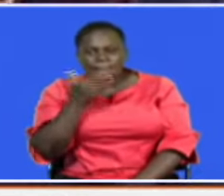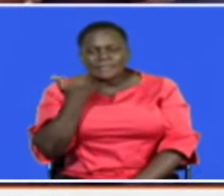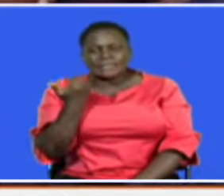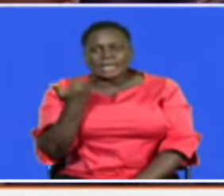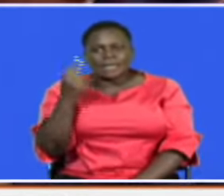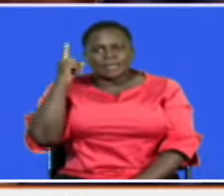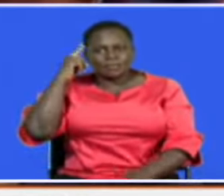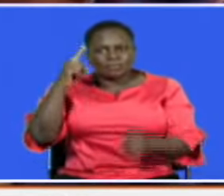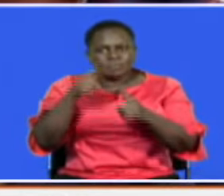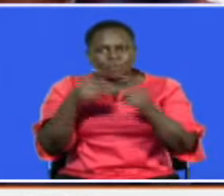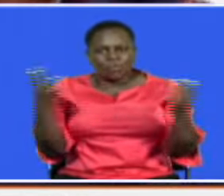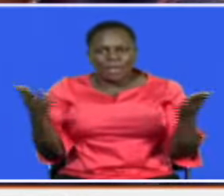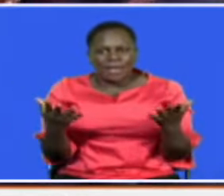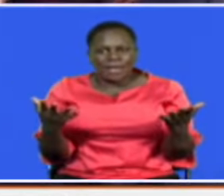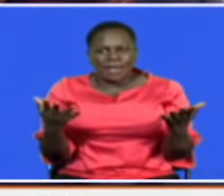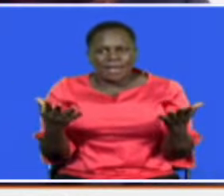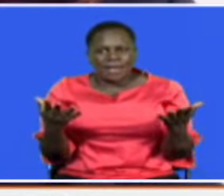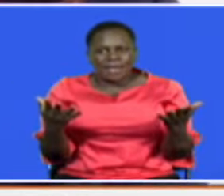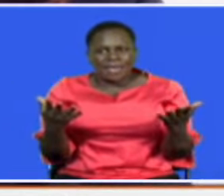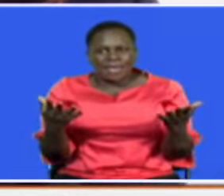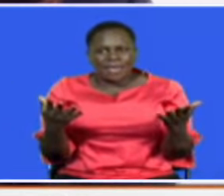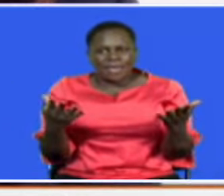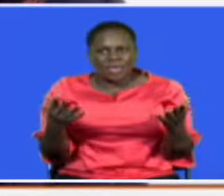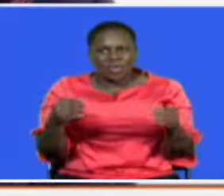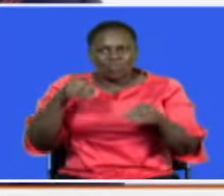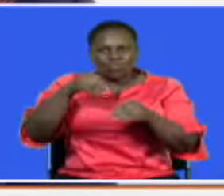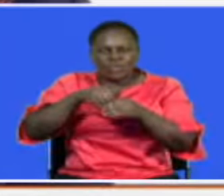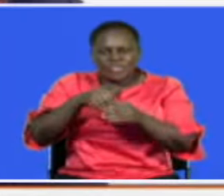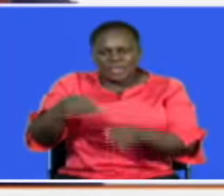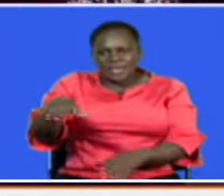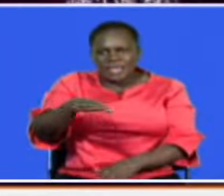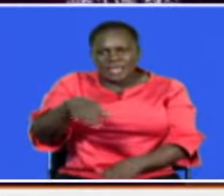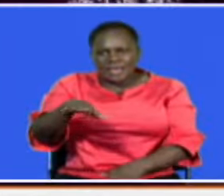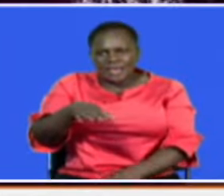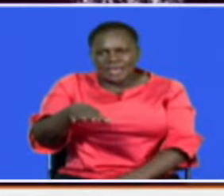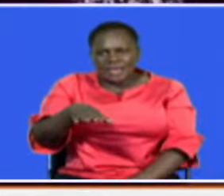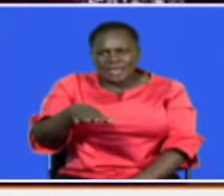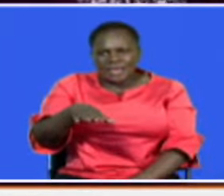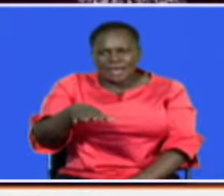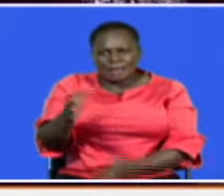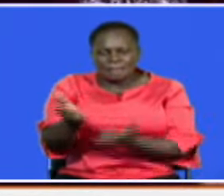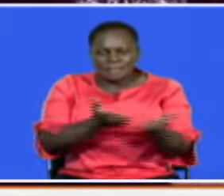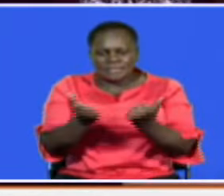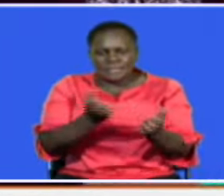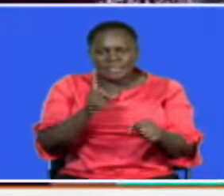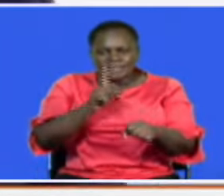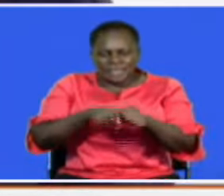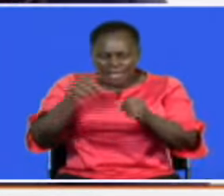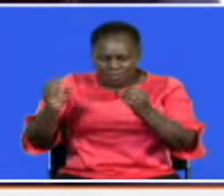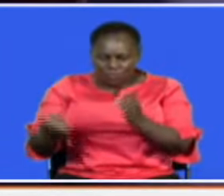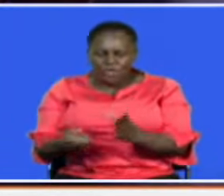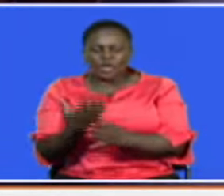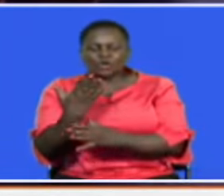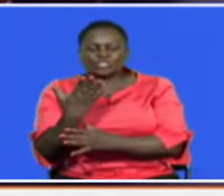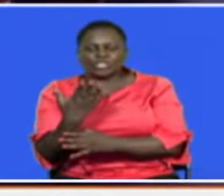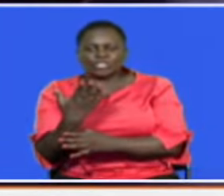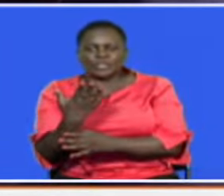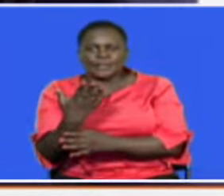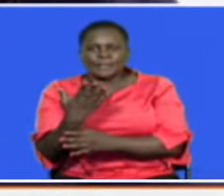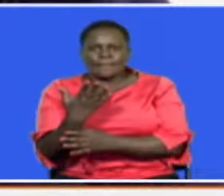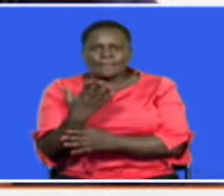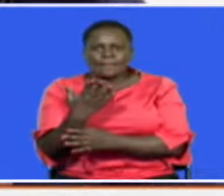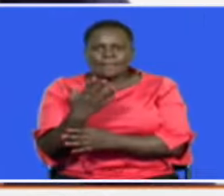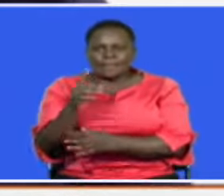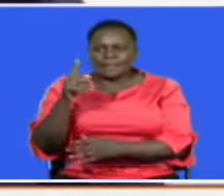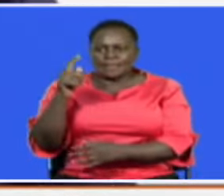to target a consumer than in their place of retail and trade? While we are launching the